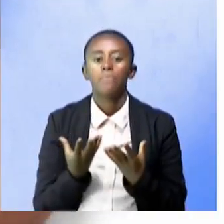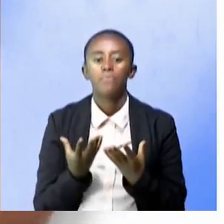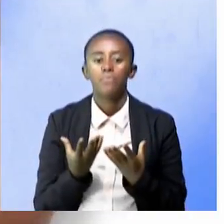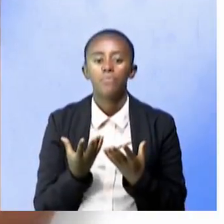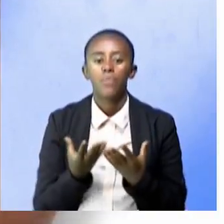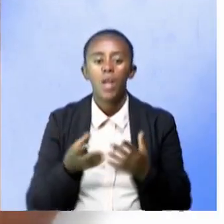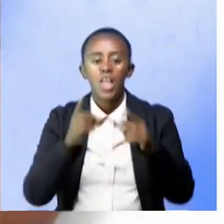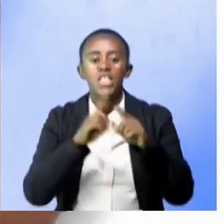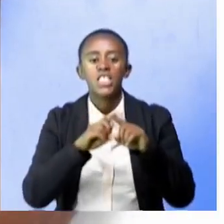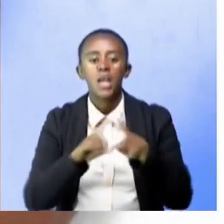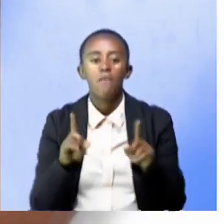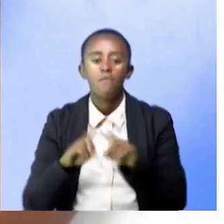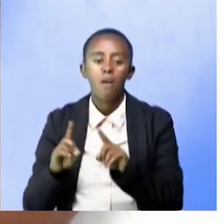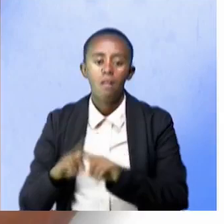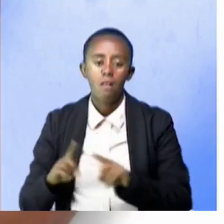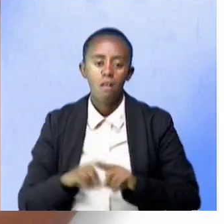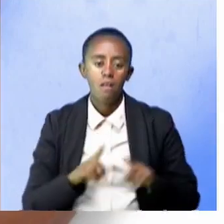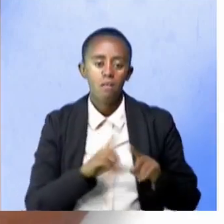several,